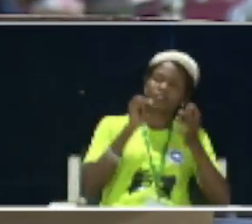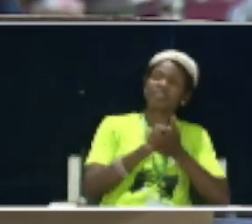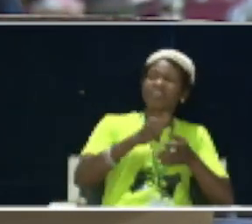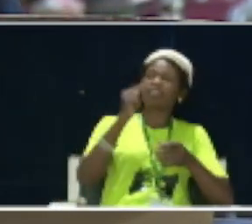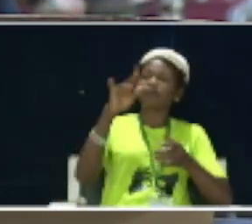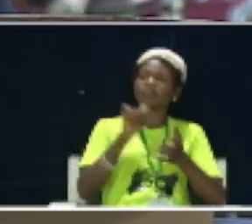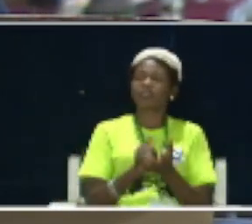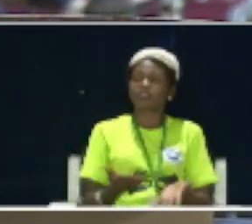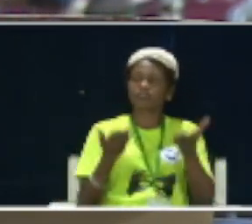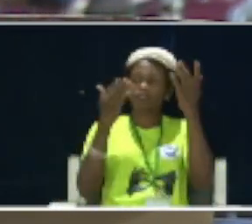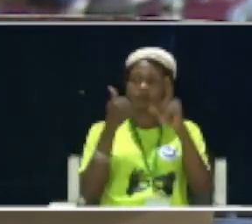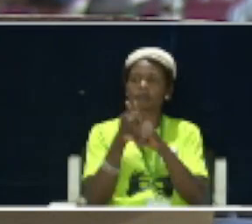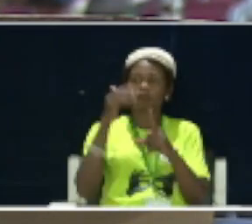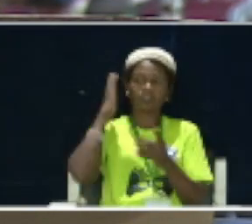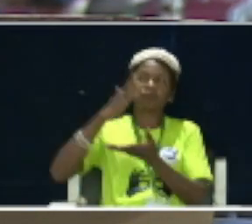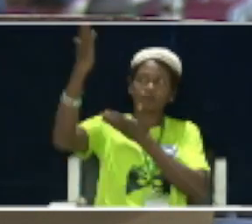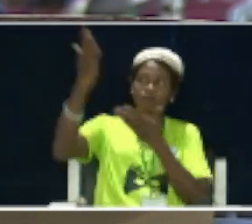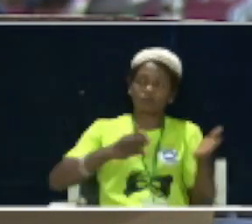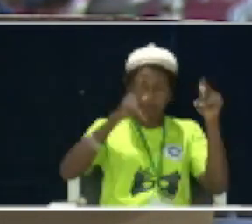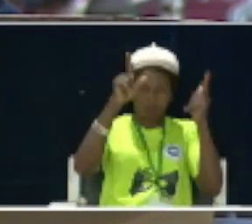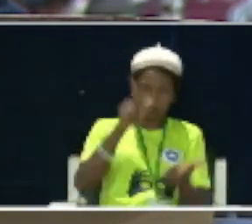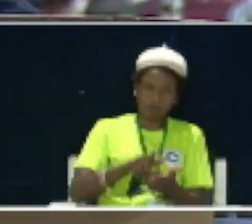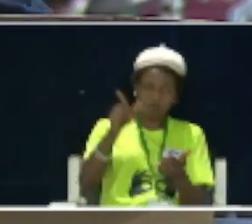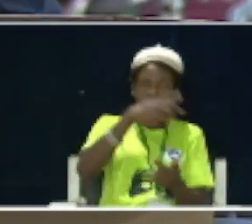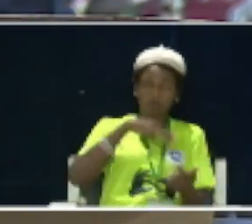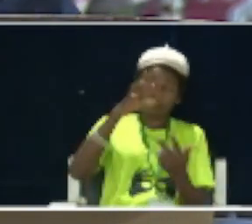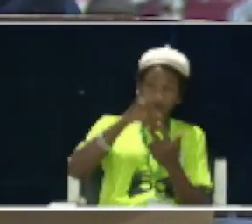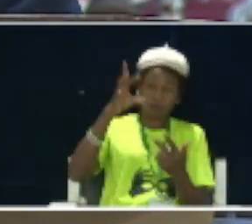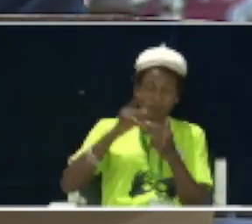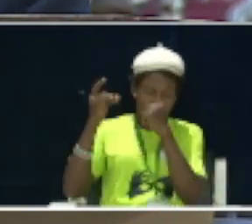himself shall be brought low. So you have a choice.